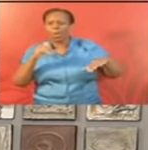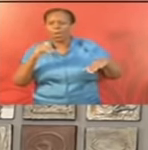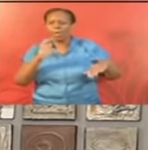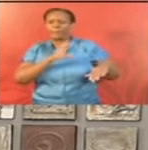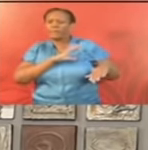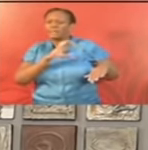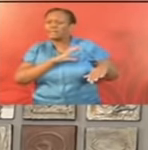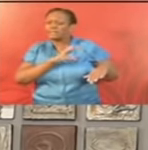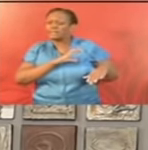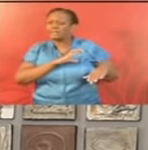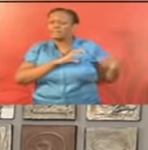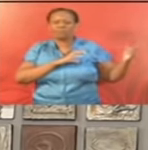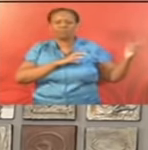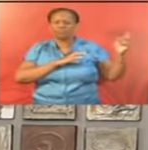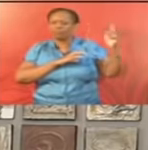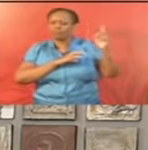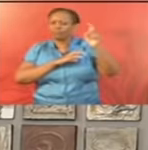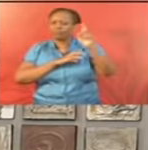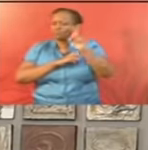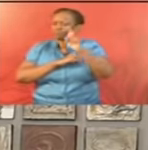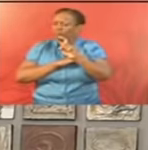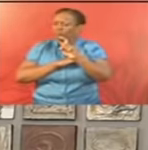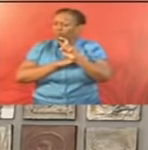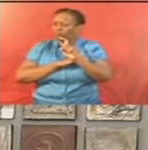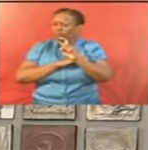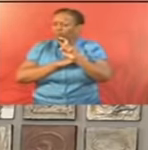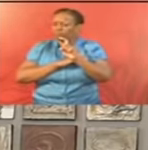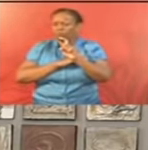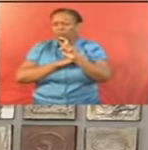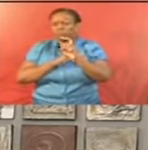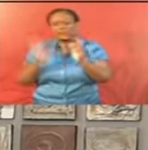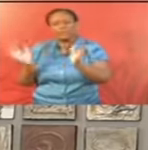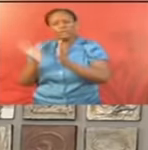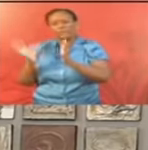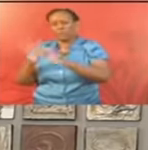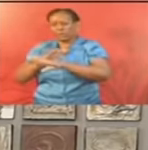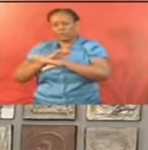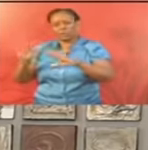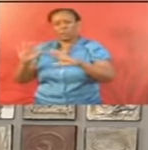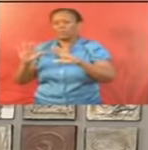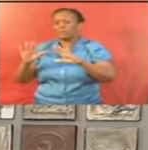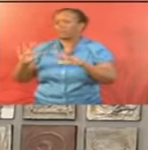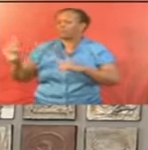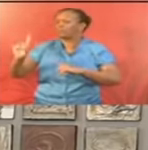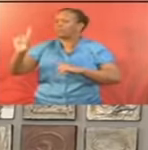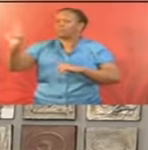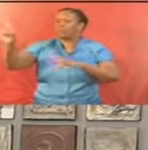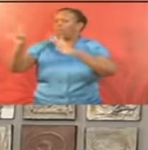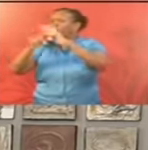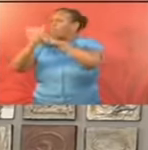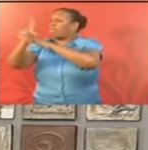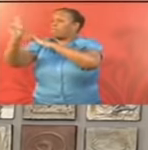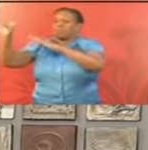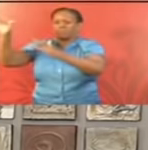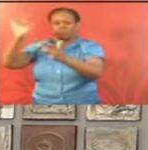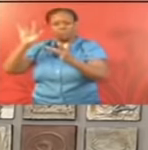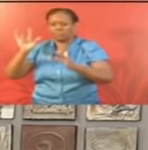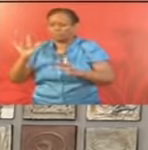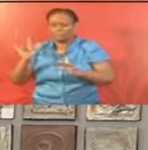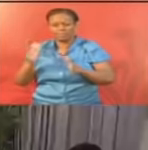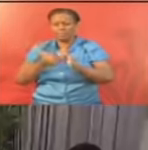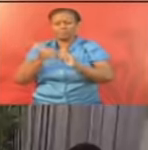people do not wander too far from home, but generally compliance has been reported to be good. Ms.